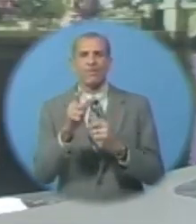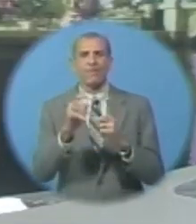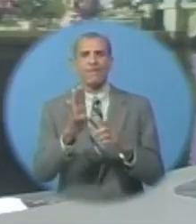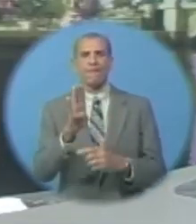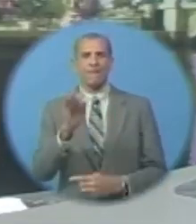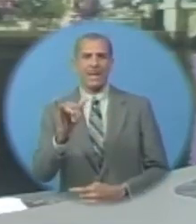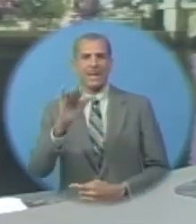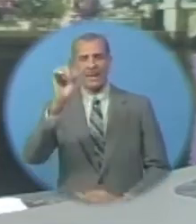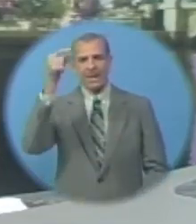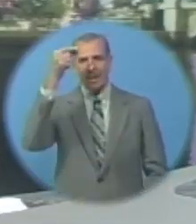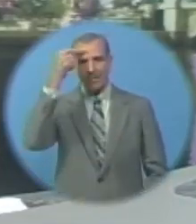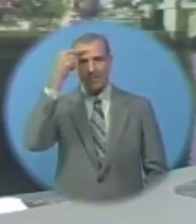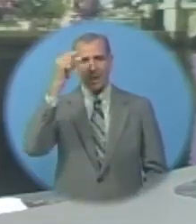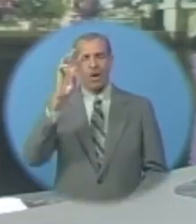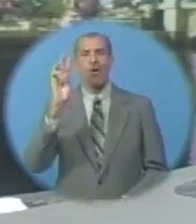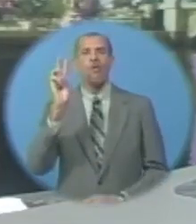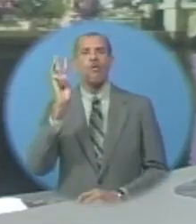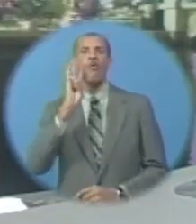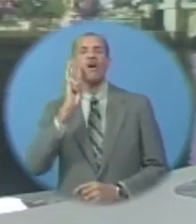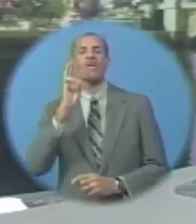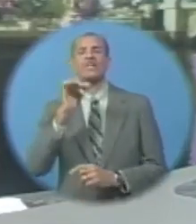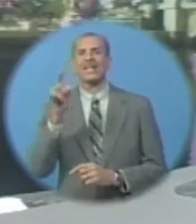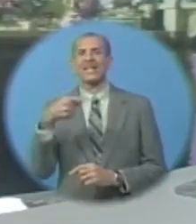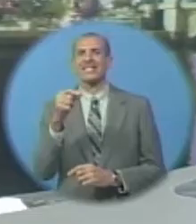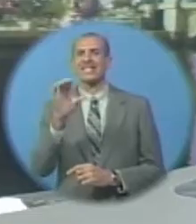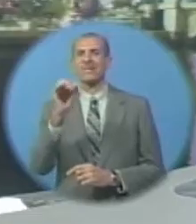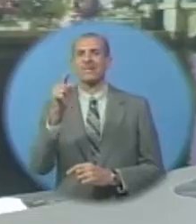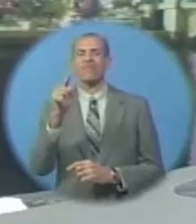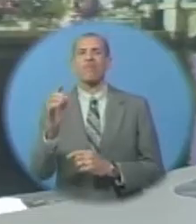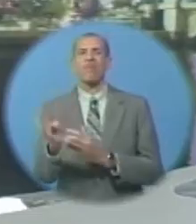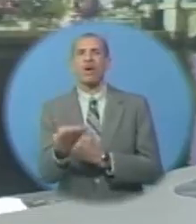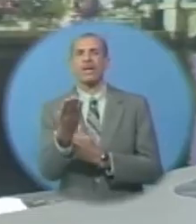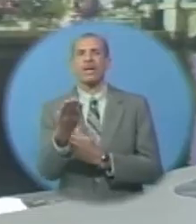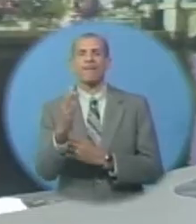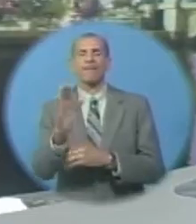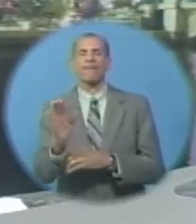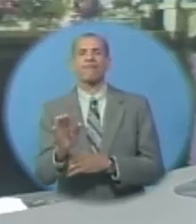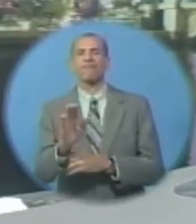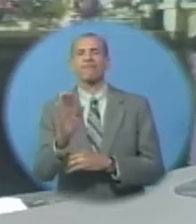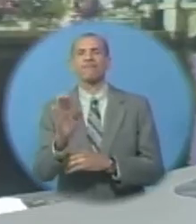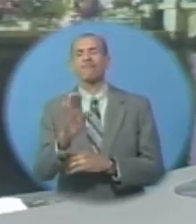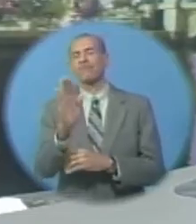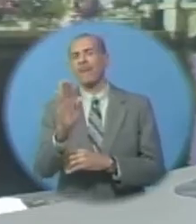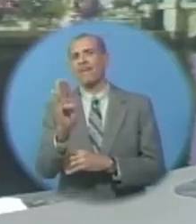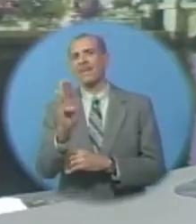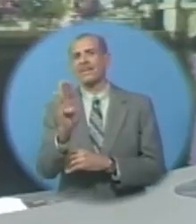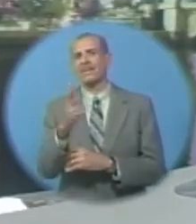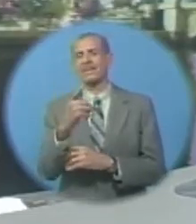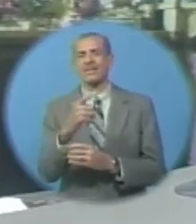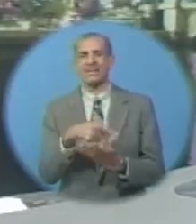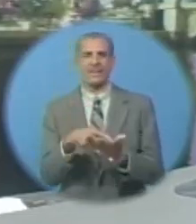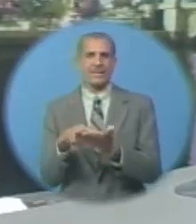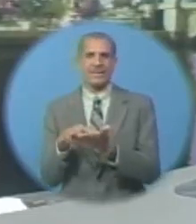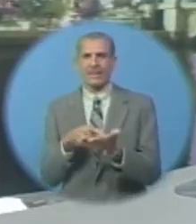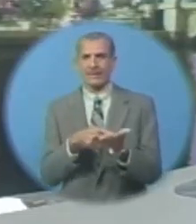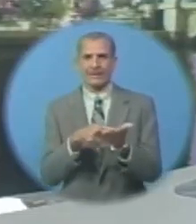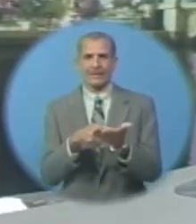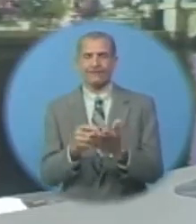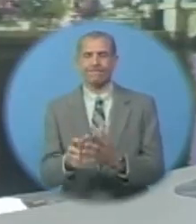government. Ms. Walcott was a guest on CBC TV8's Morning Barbados as the topic Care of the Elderly was discussed.